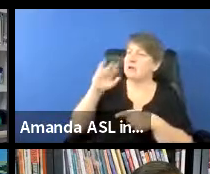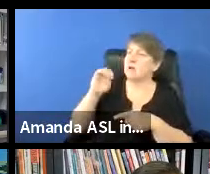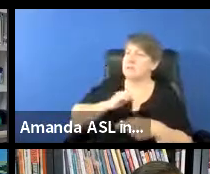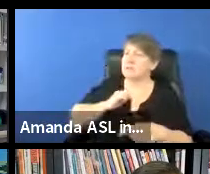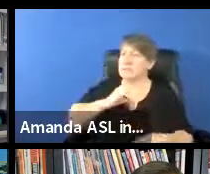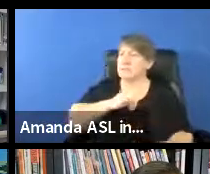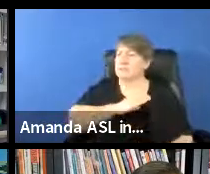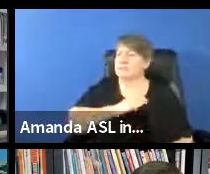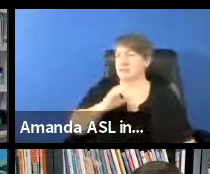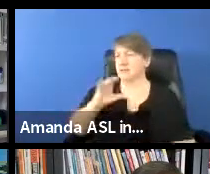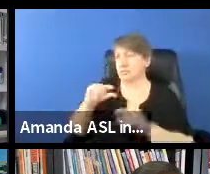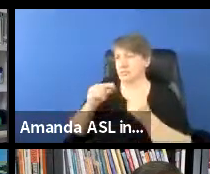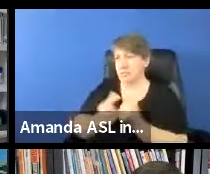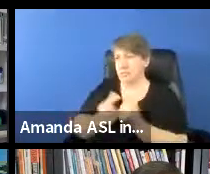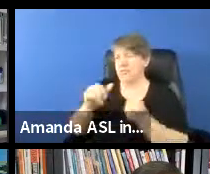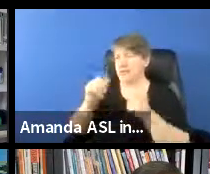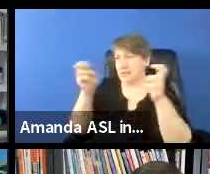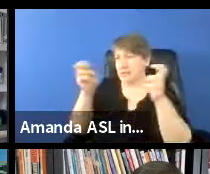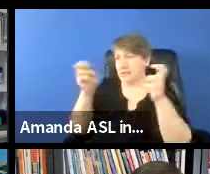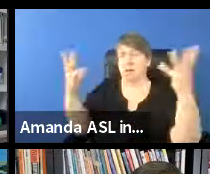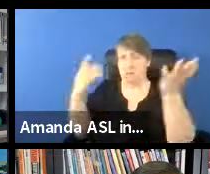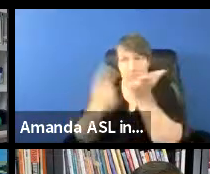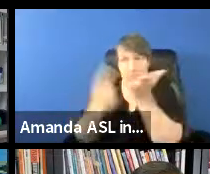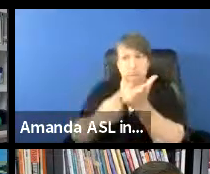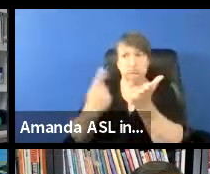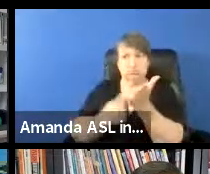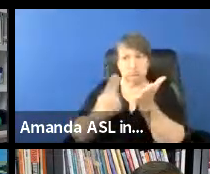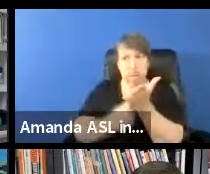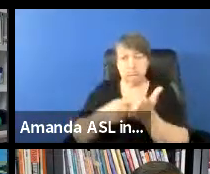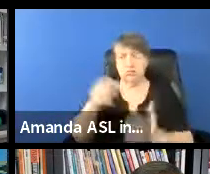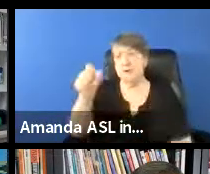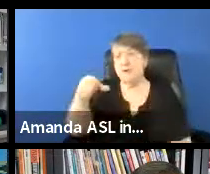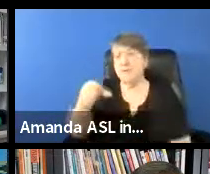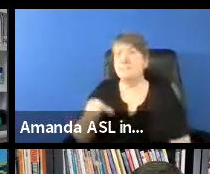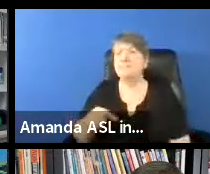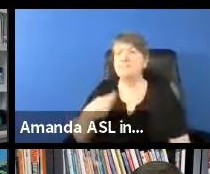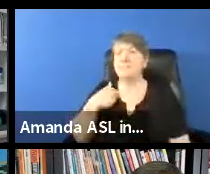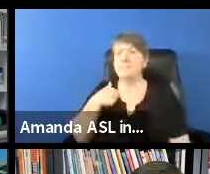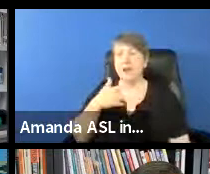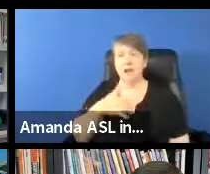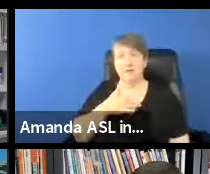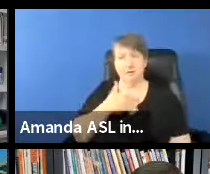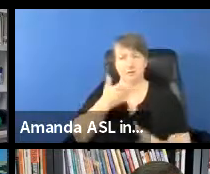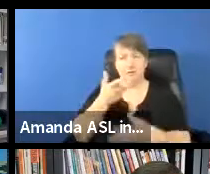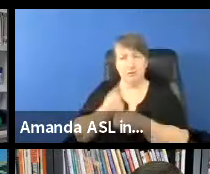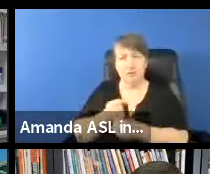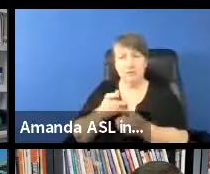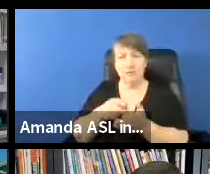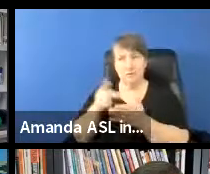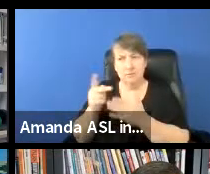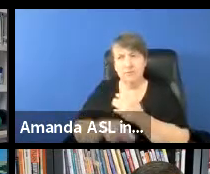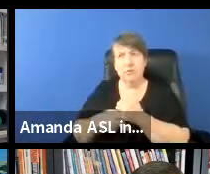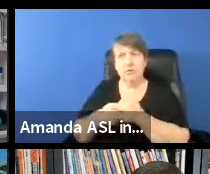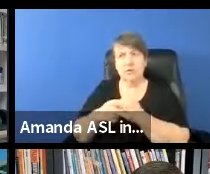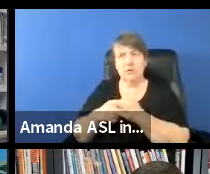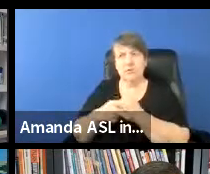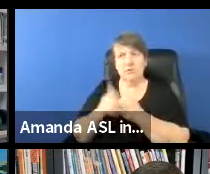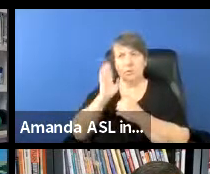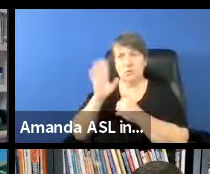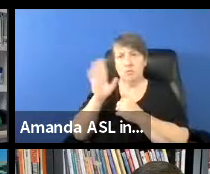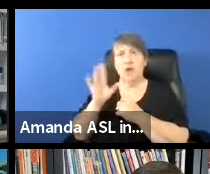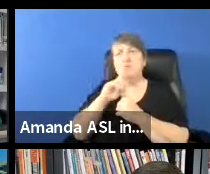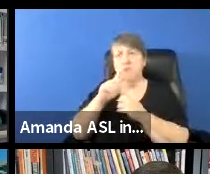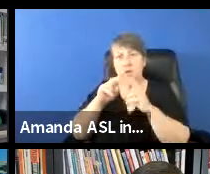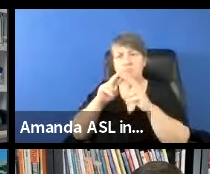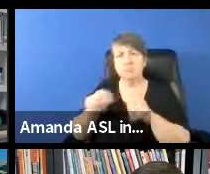group, that topic received a lot of attention. And so I'm confident the program is kind of taking a deep dive